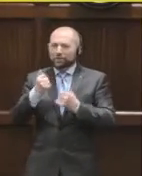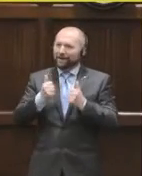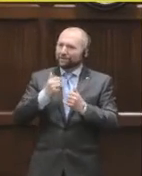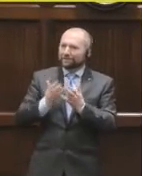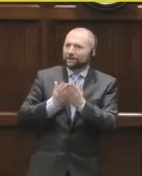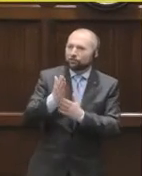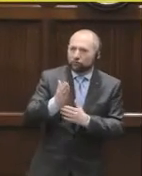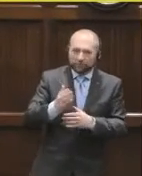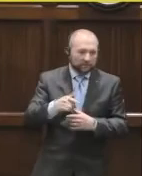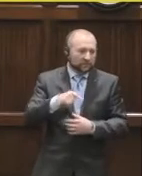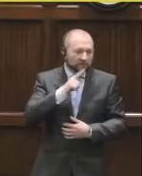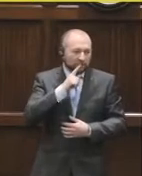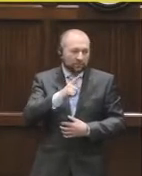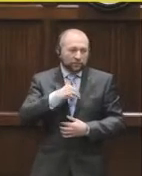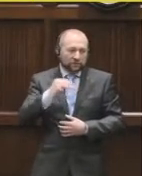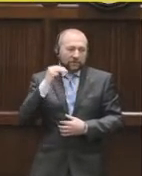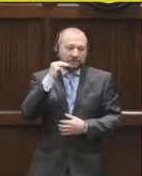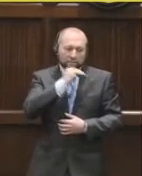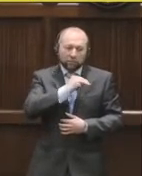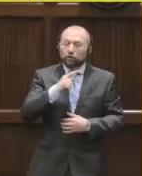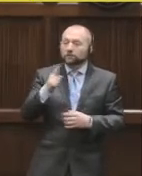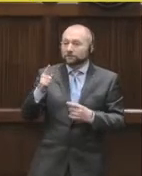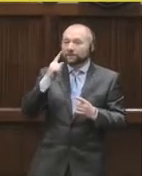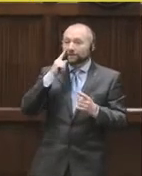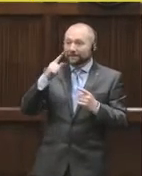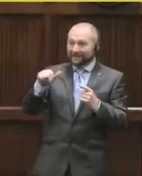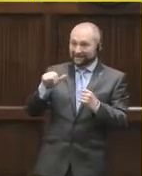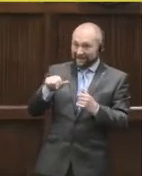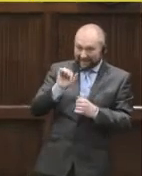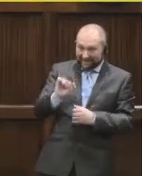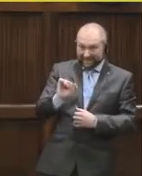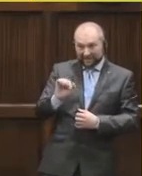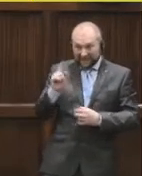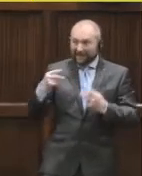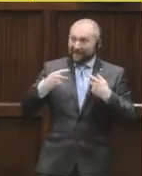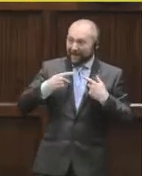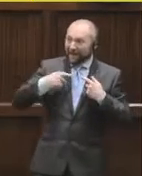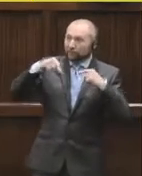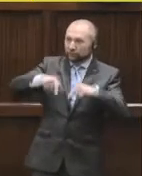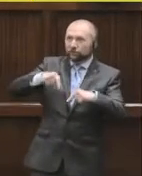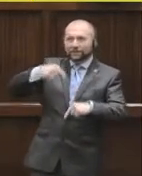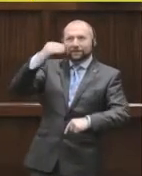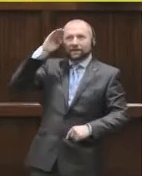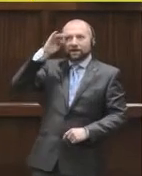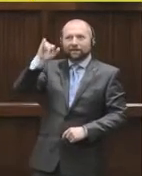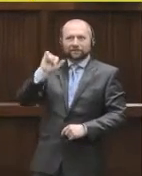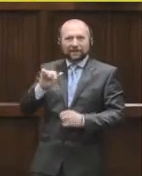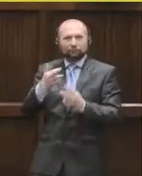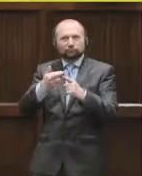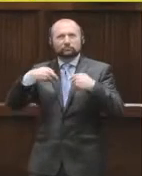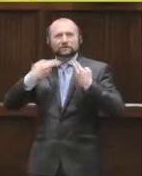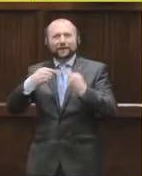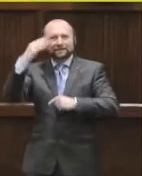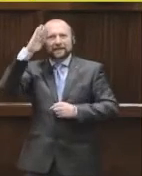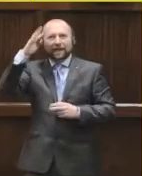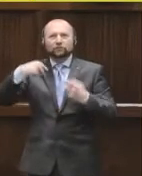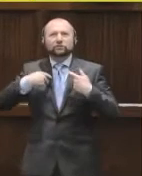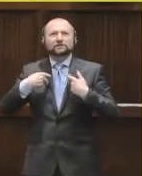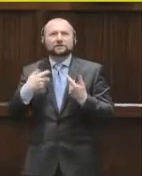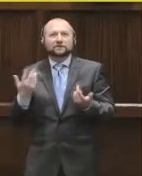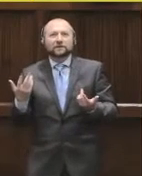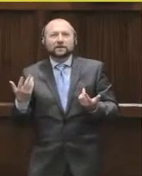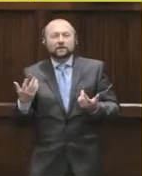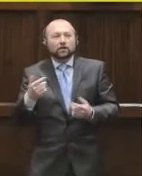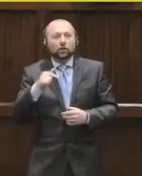a bheith sibse abalta Lords Fridge do hanga héan agus tá sé har a bheith táhachta last darúil a ríis agus má chláirges